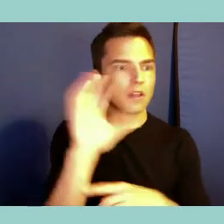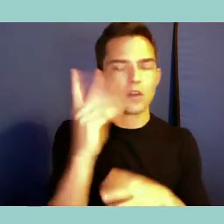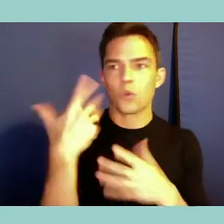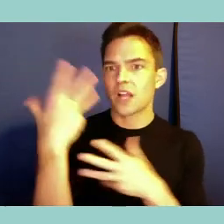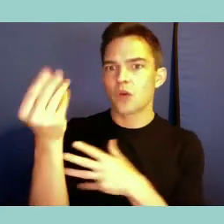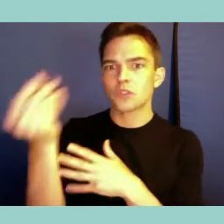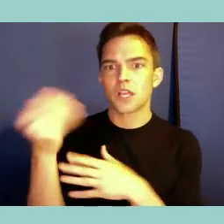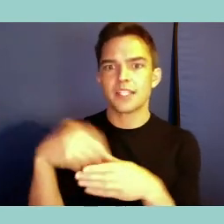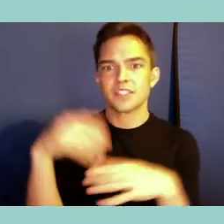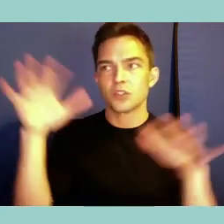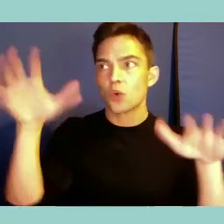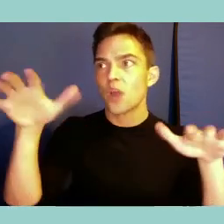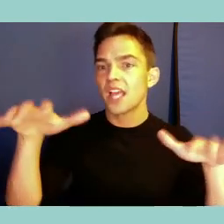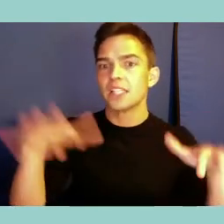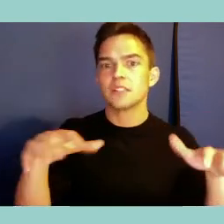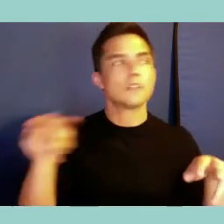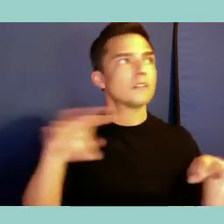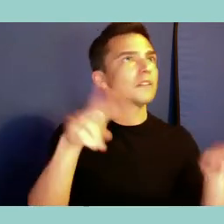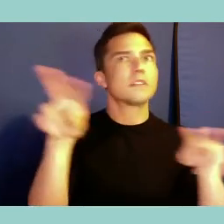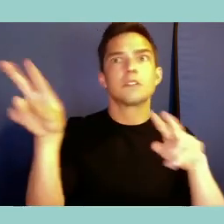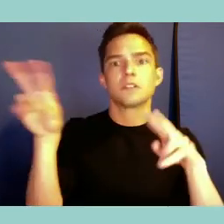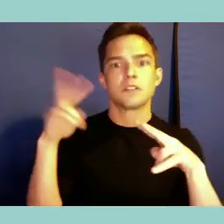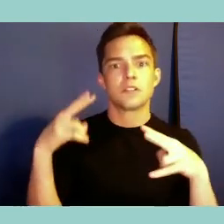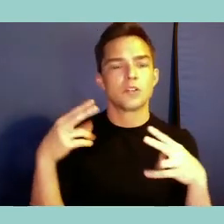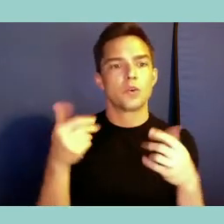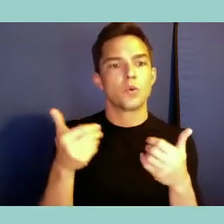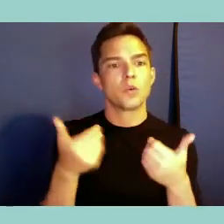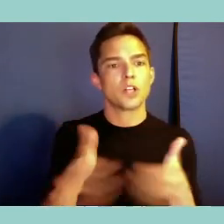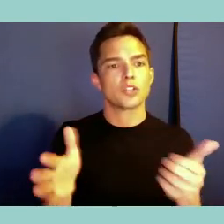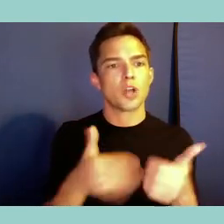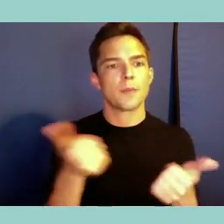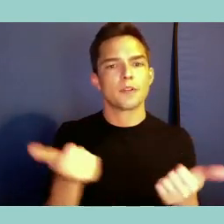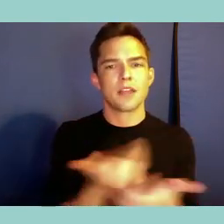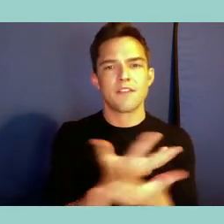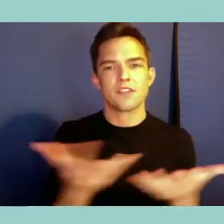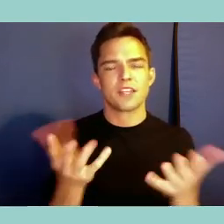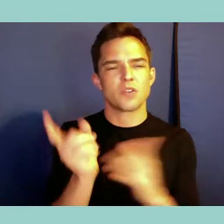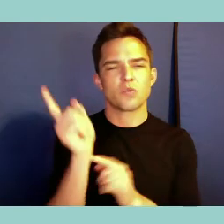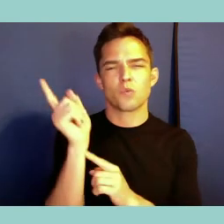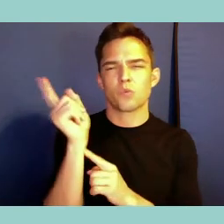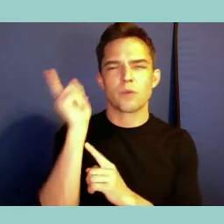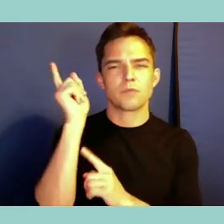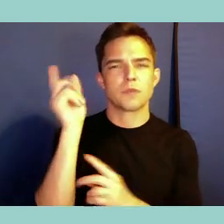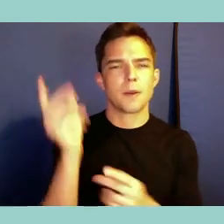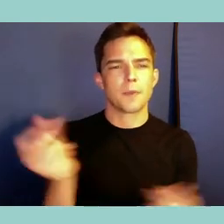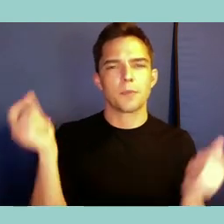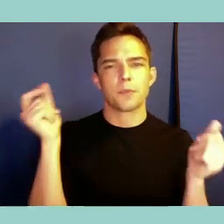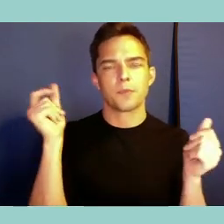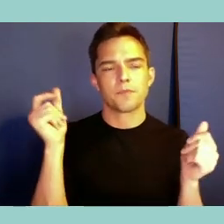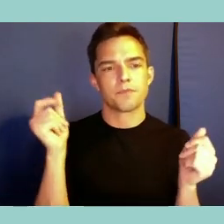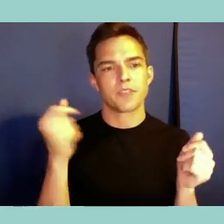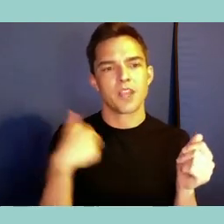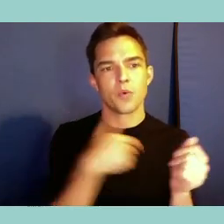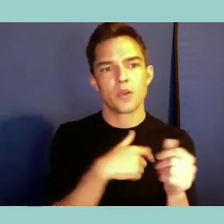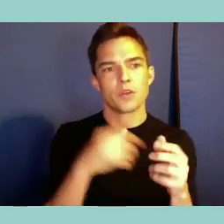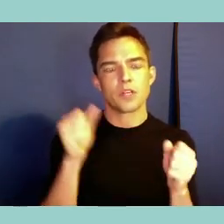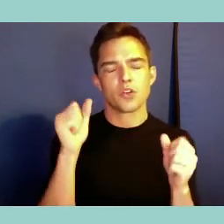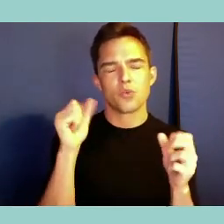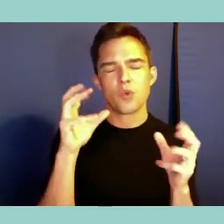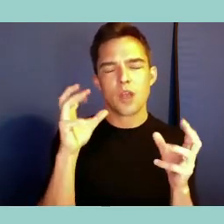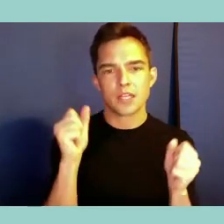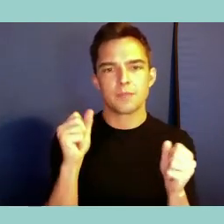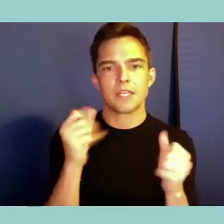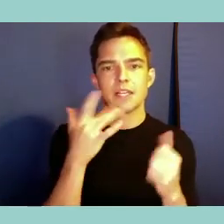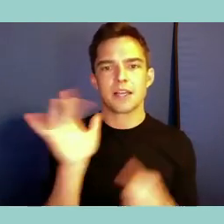out into the rain. We lost almost everything in an instant, and we were incredibly